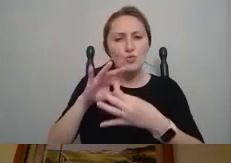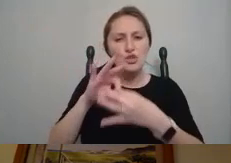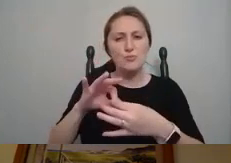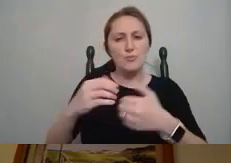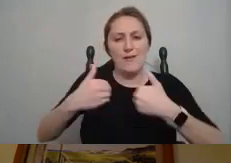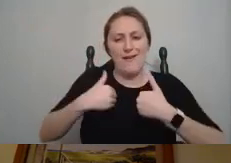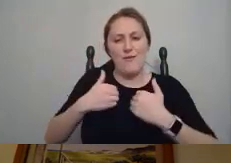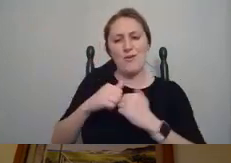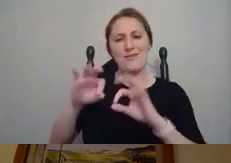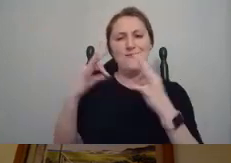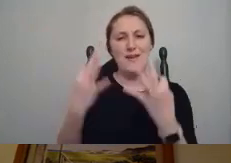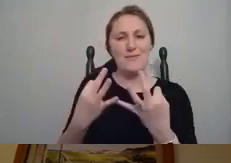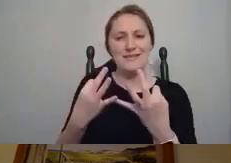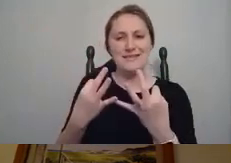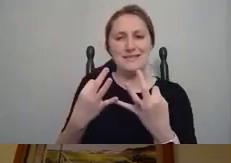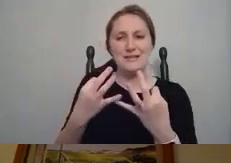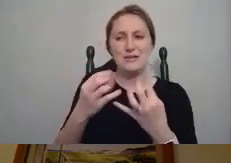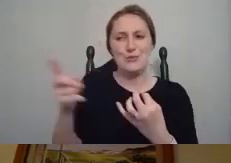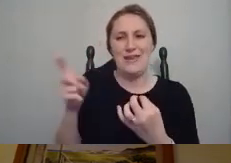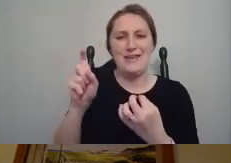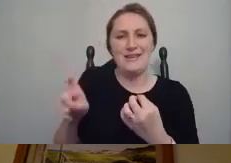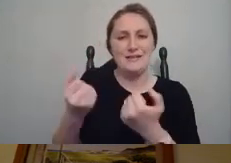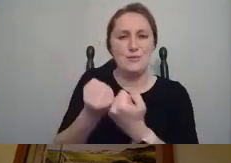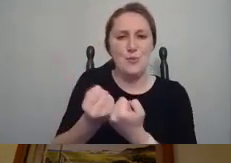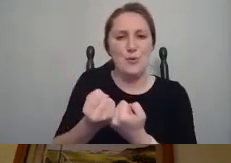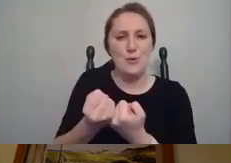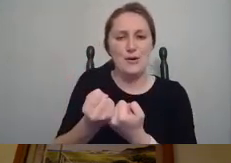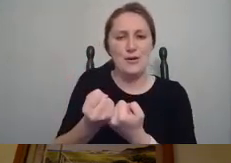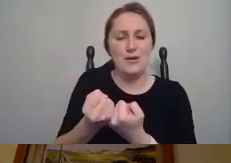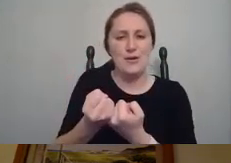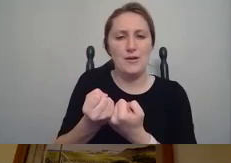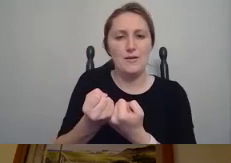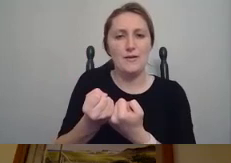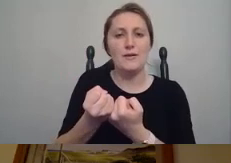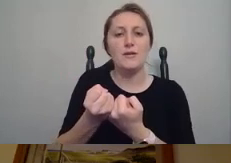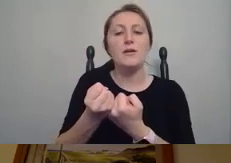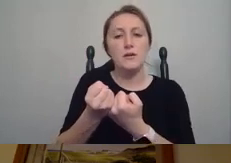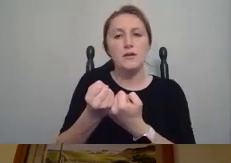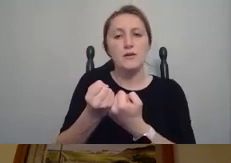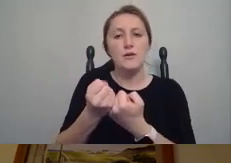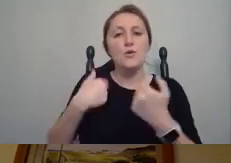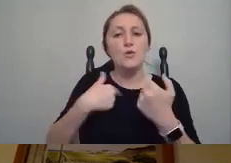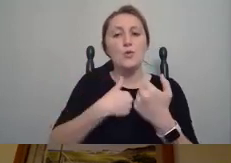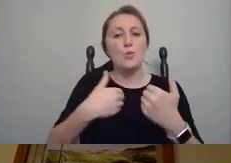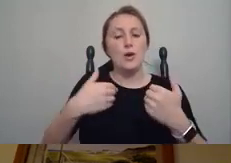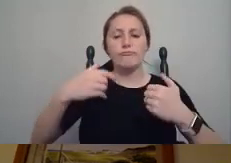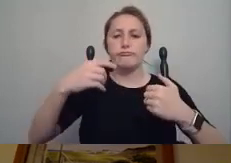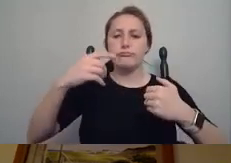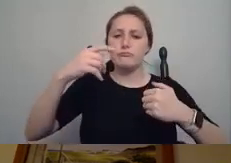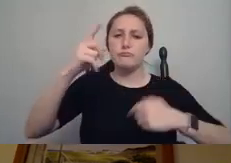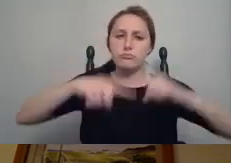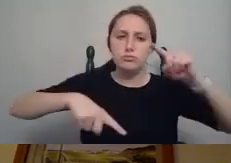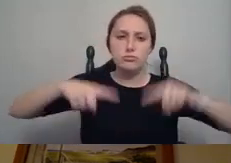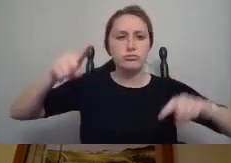those families that you think might need support. So we have an incredibly diverse school